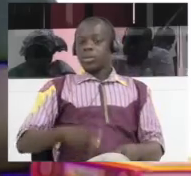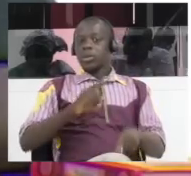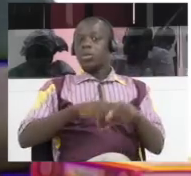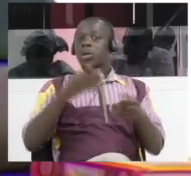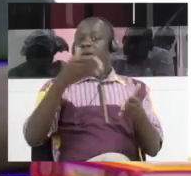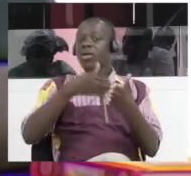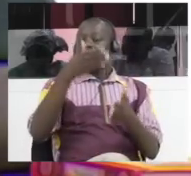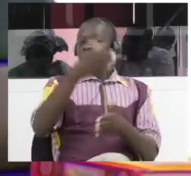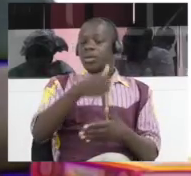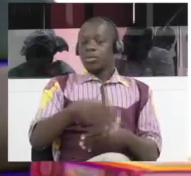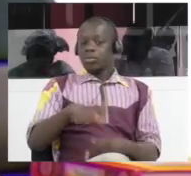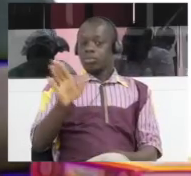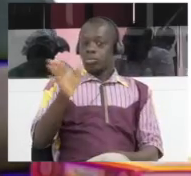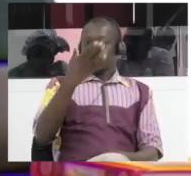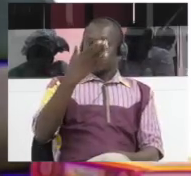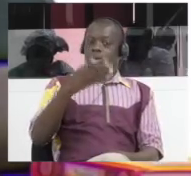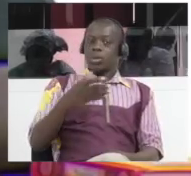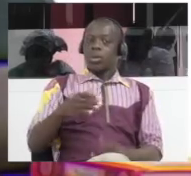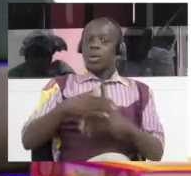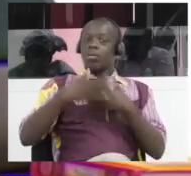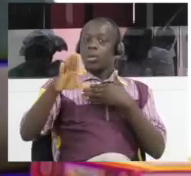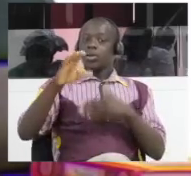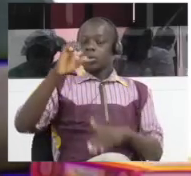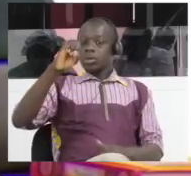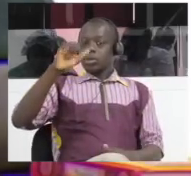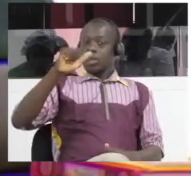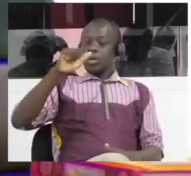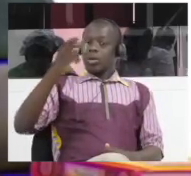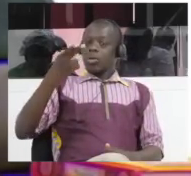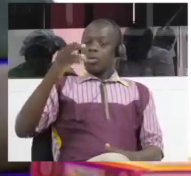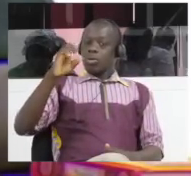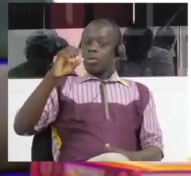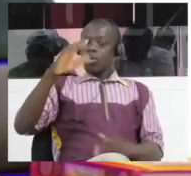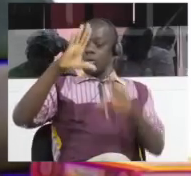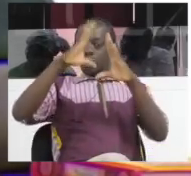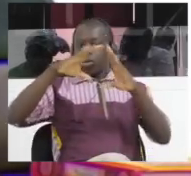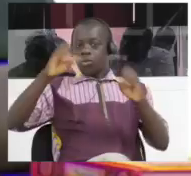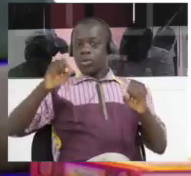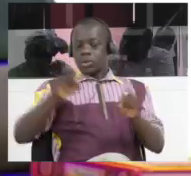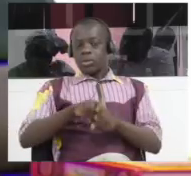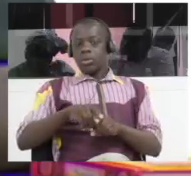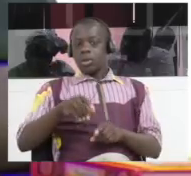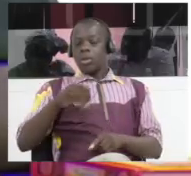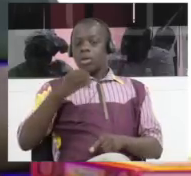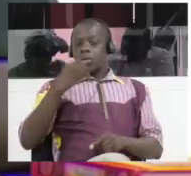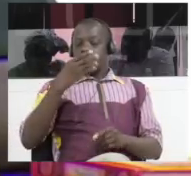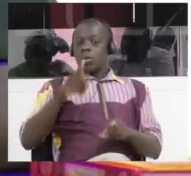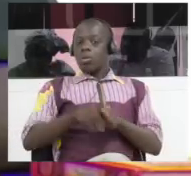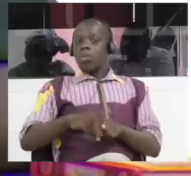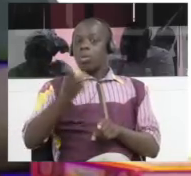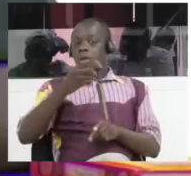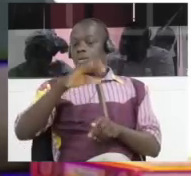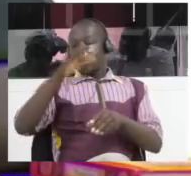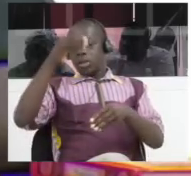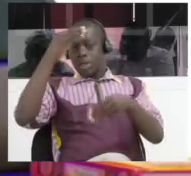When we arrived at the Marine Unit, we went to Major Saho's office, and then he told us, he confirmed